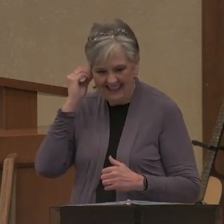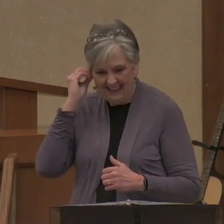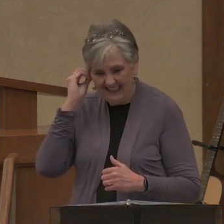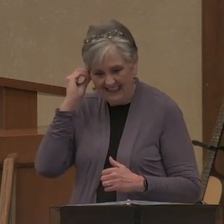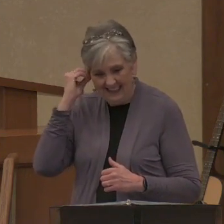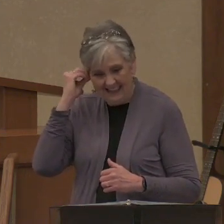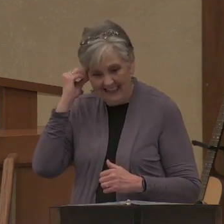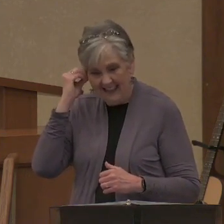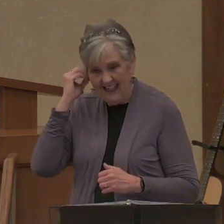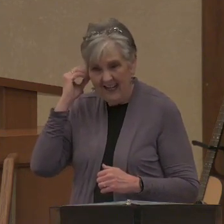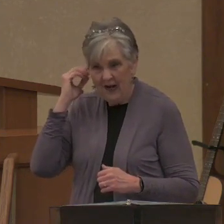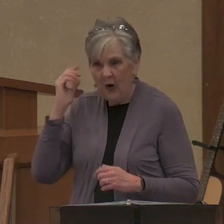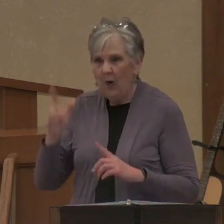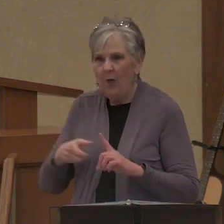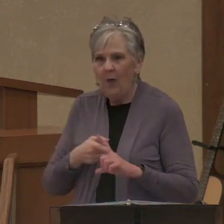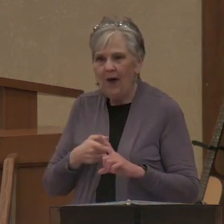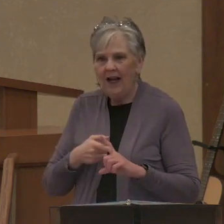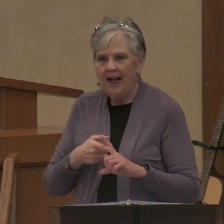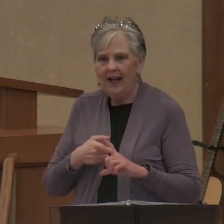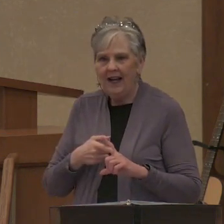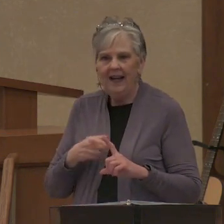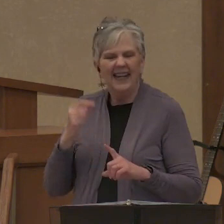When do you get thirsty?